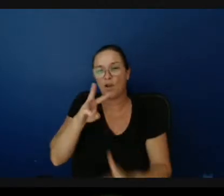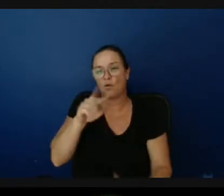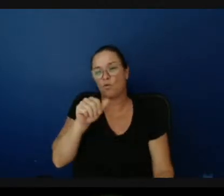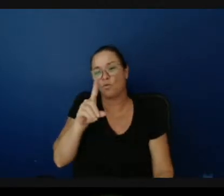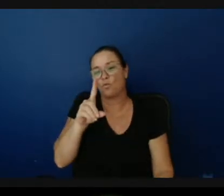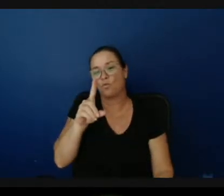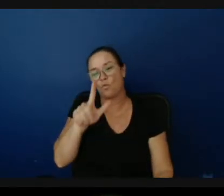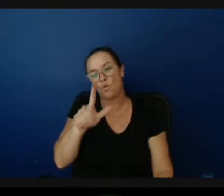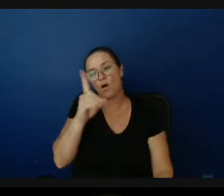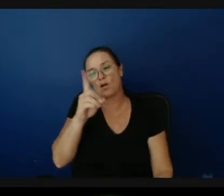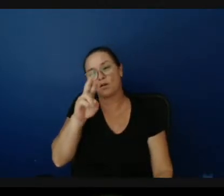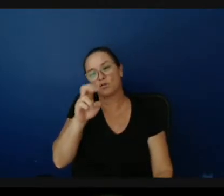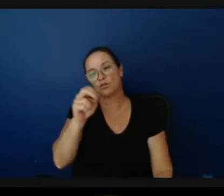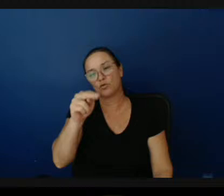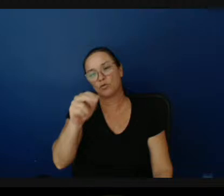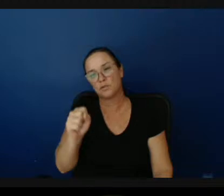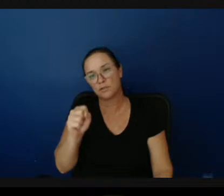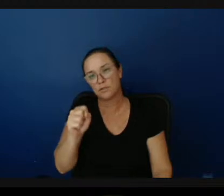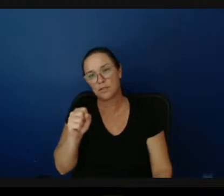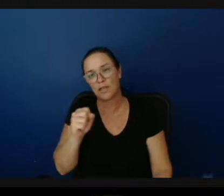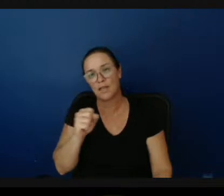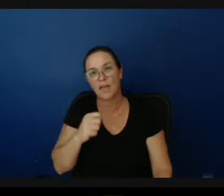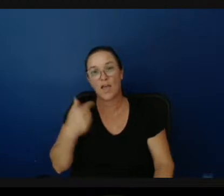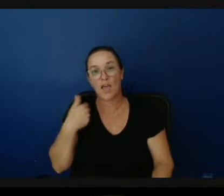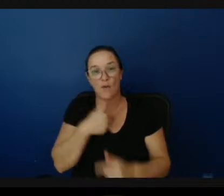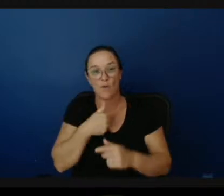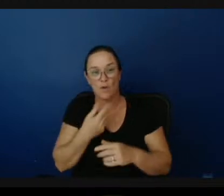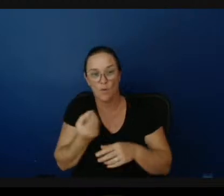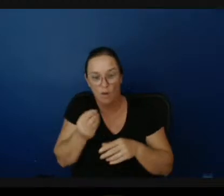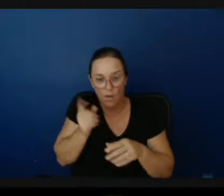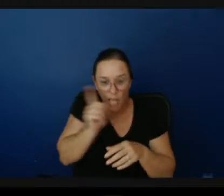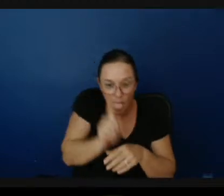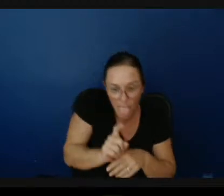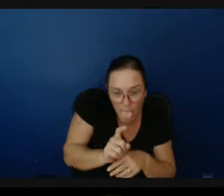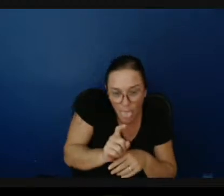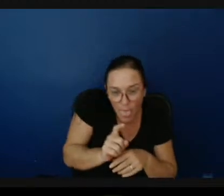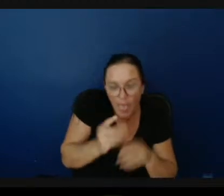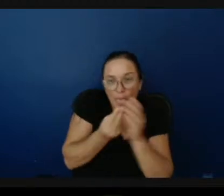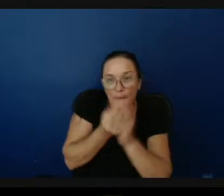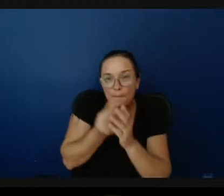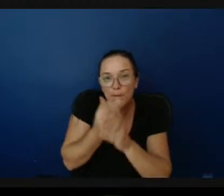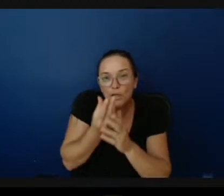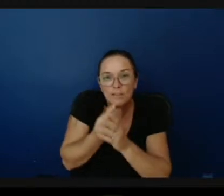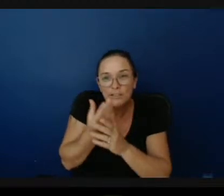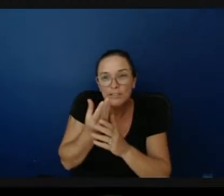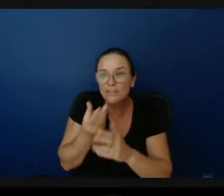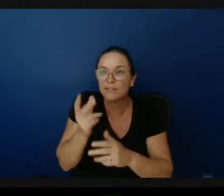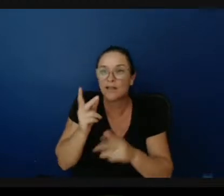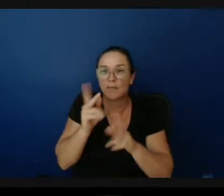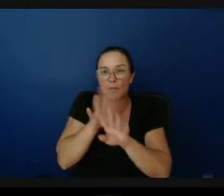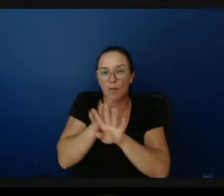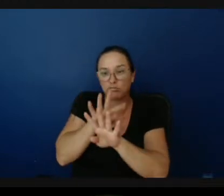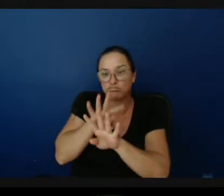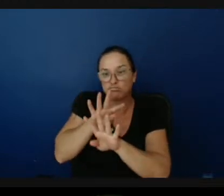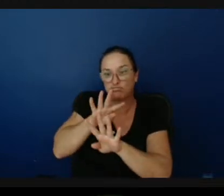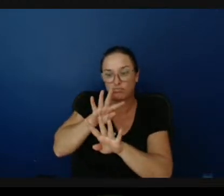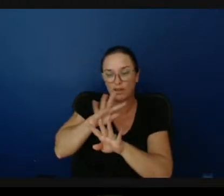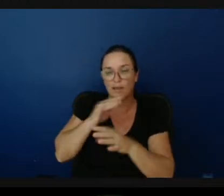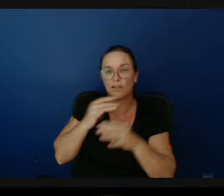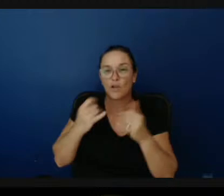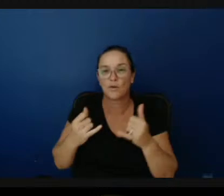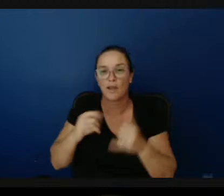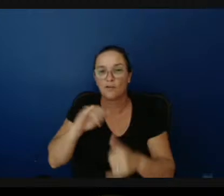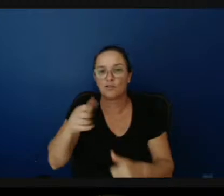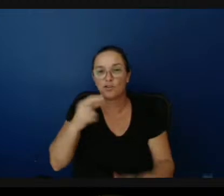on the trail in the bushes, they found us, and we were 5 people deep at one point. Yep. So now we're on to